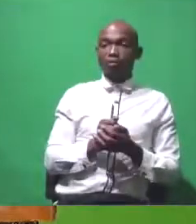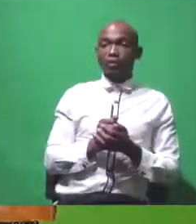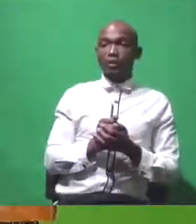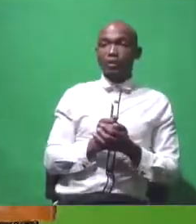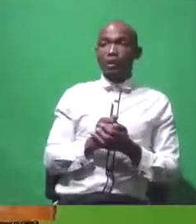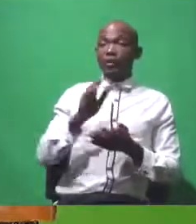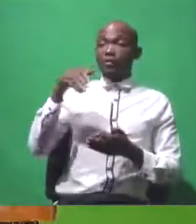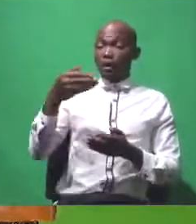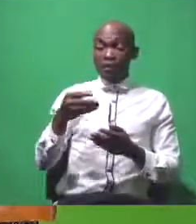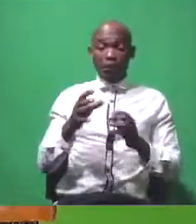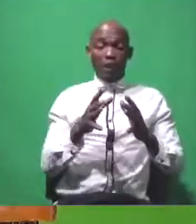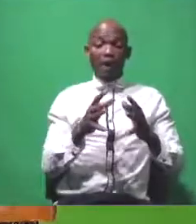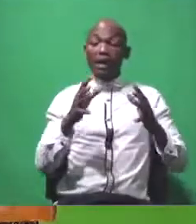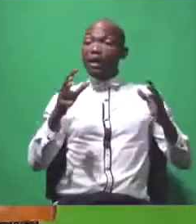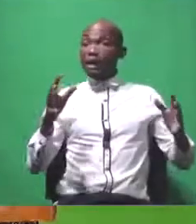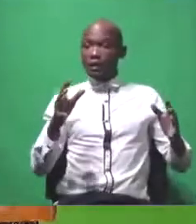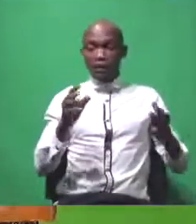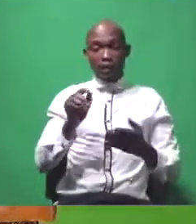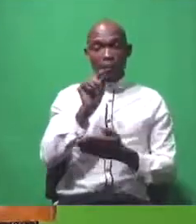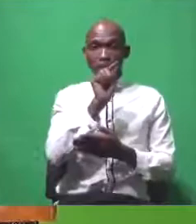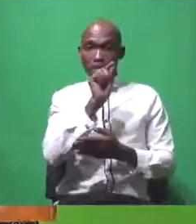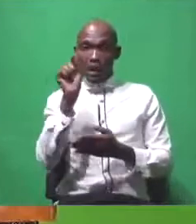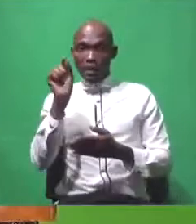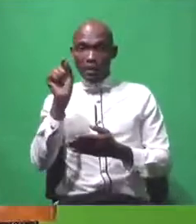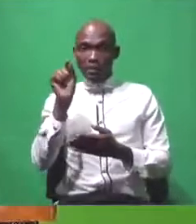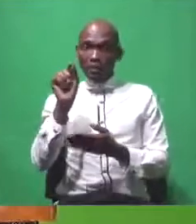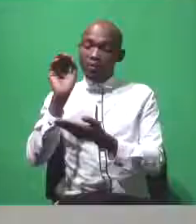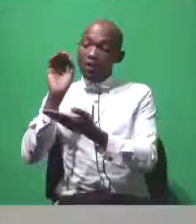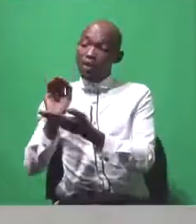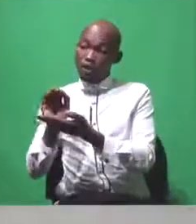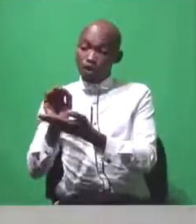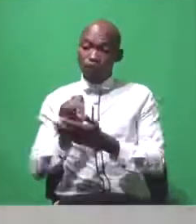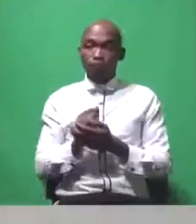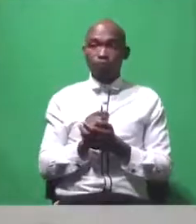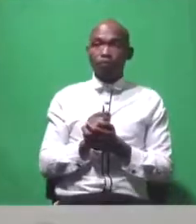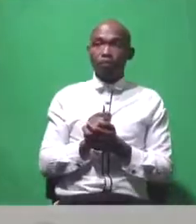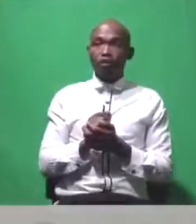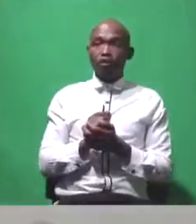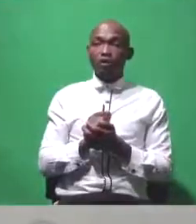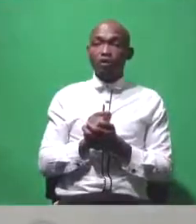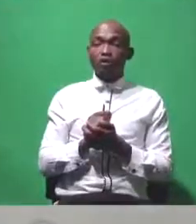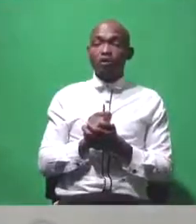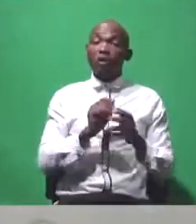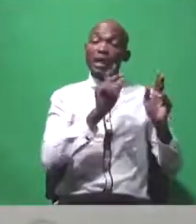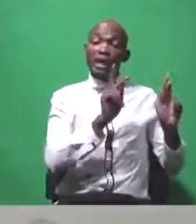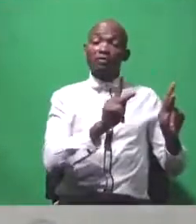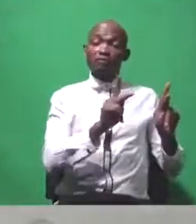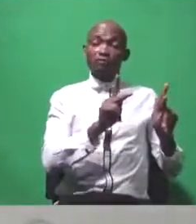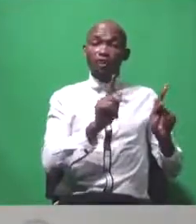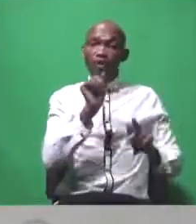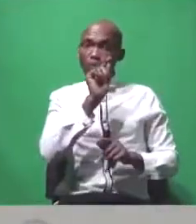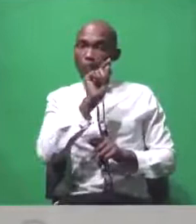the greater minus the lower. If you minus here, you